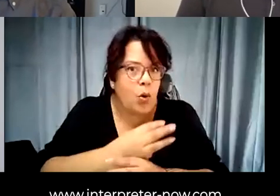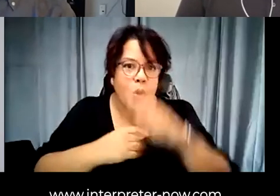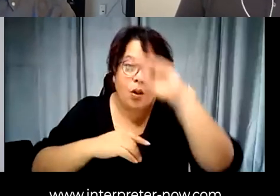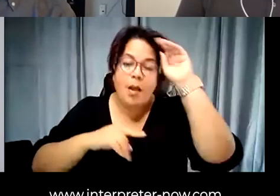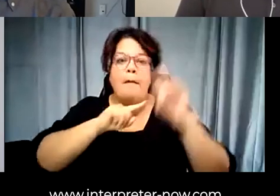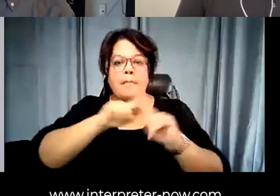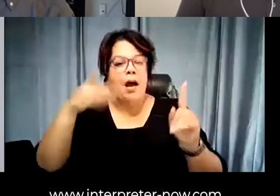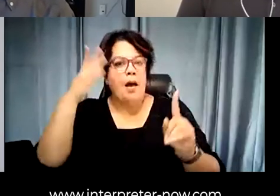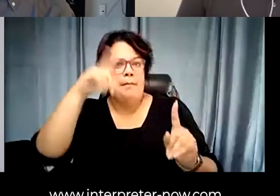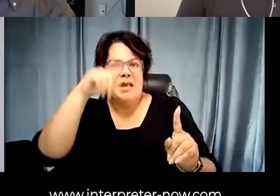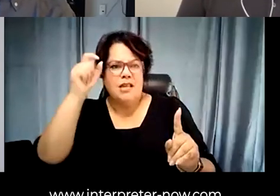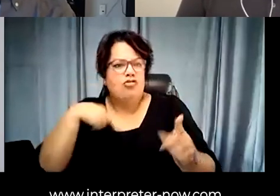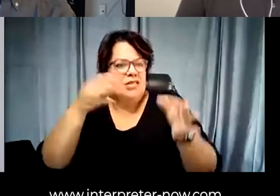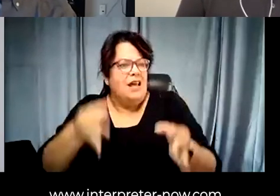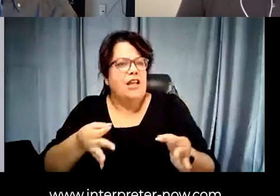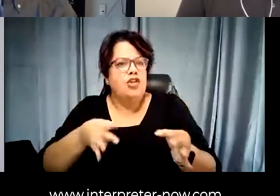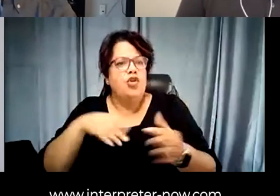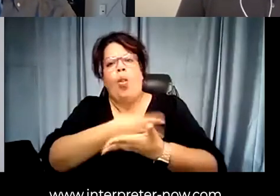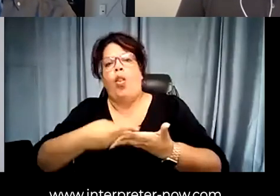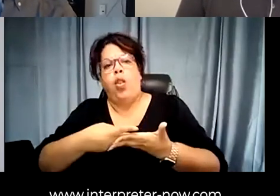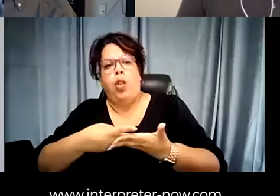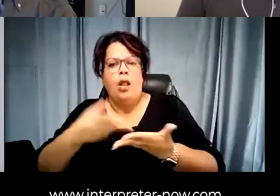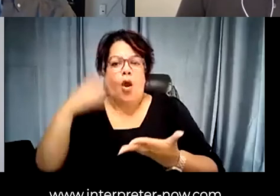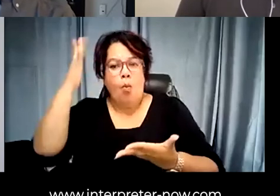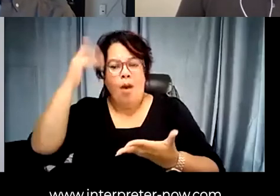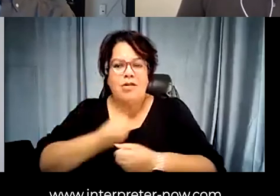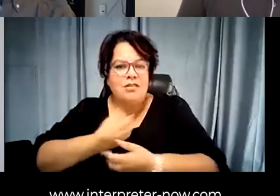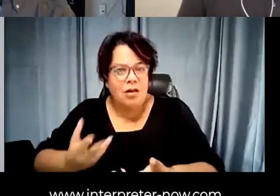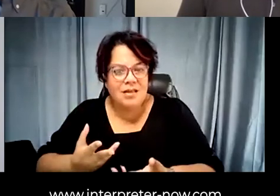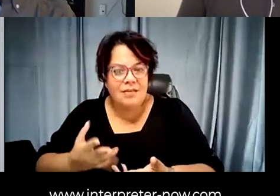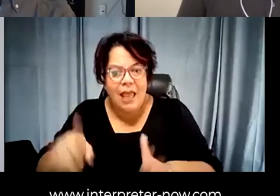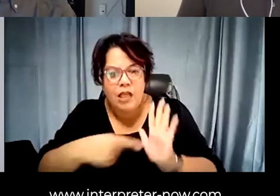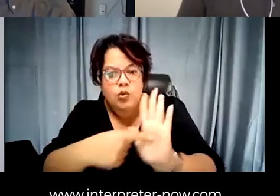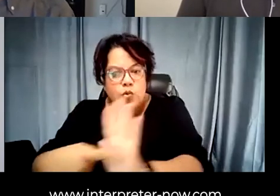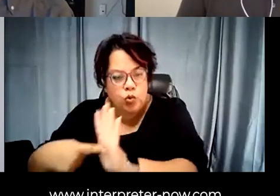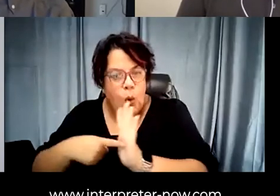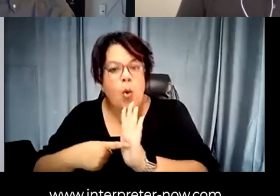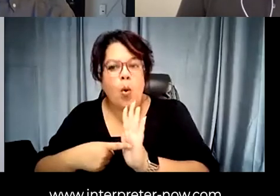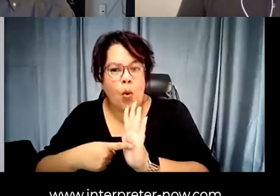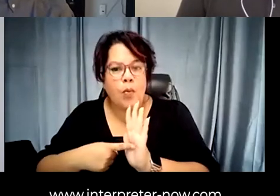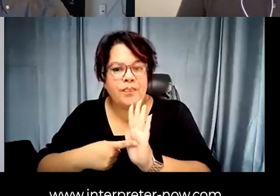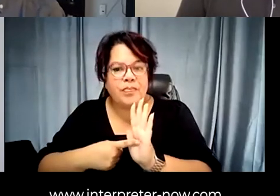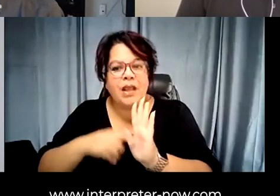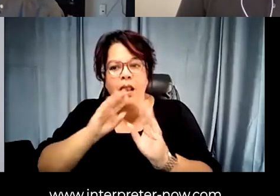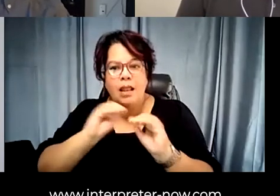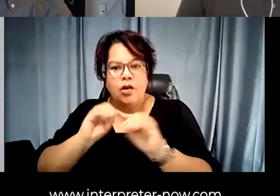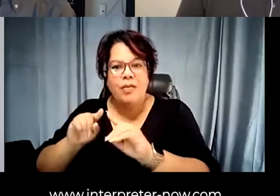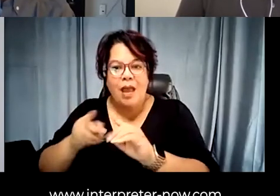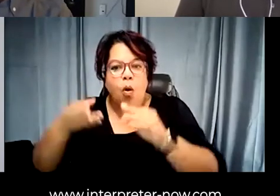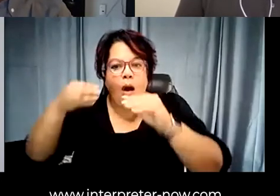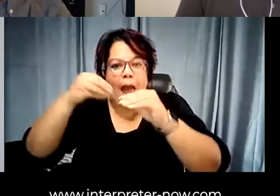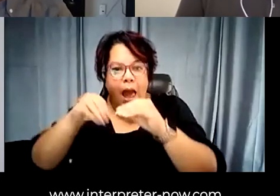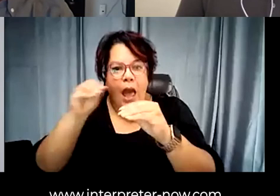couch, because you were exhausted. Those are the things that illustrate little small changes that can add up. That